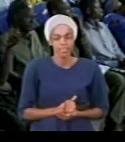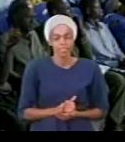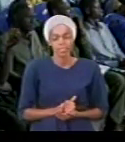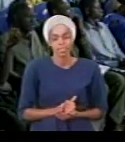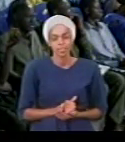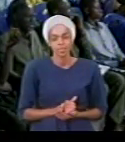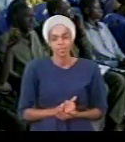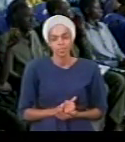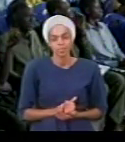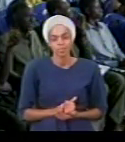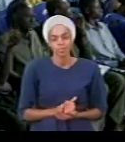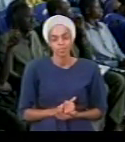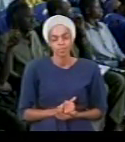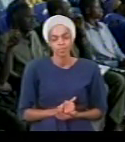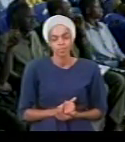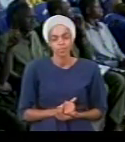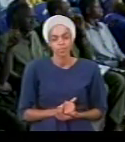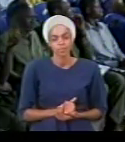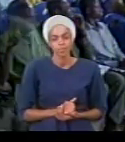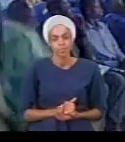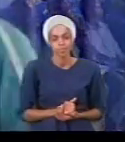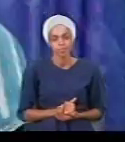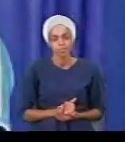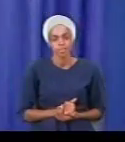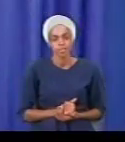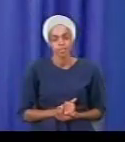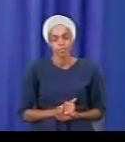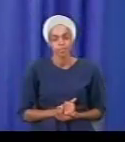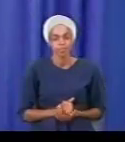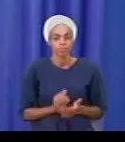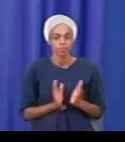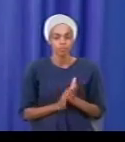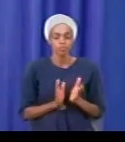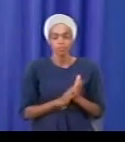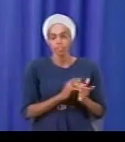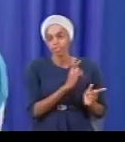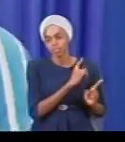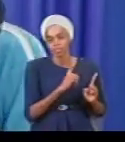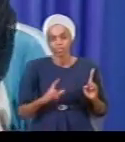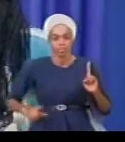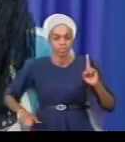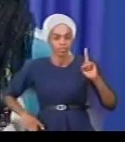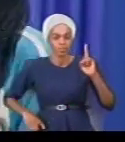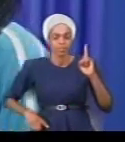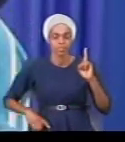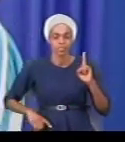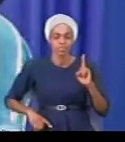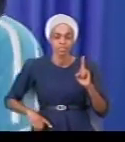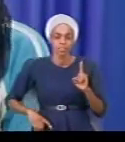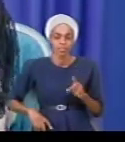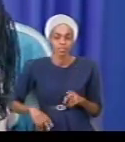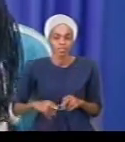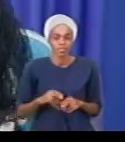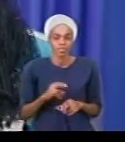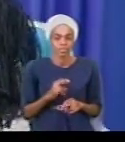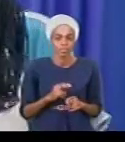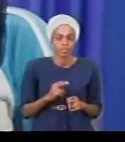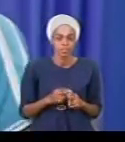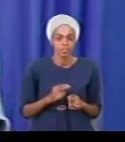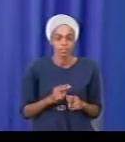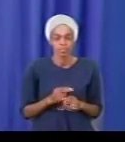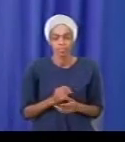Praise the Lord. Church, praise the Lord. My name is Oyedapo Oluwabukunmi. I come from Isheyin region, Oyo